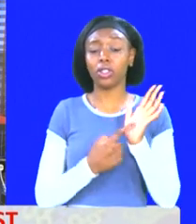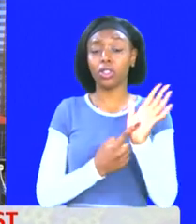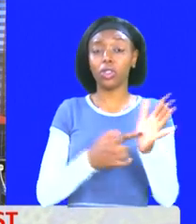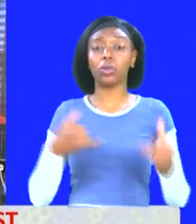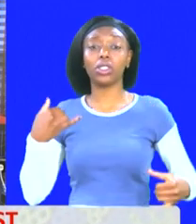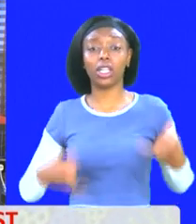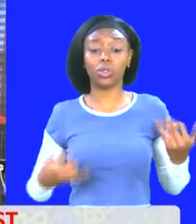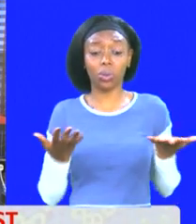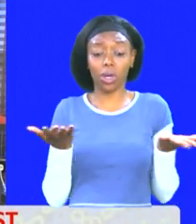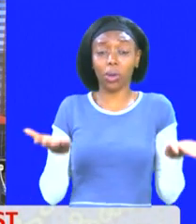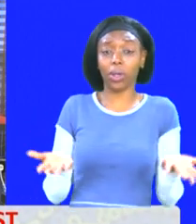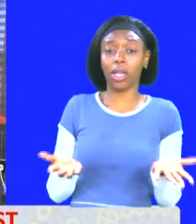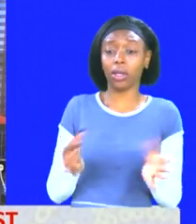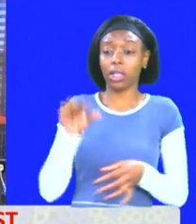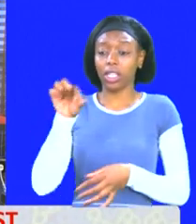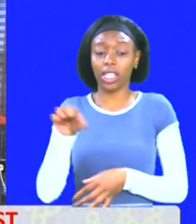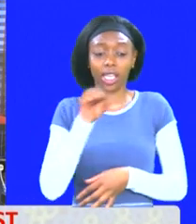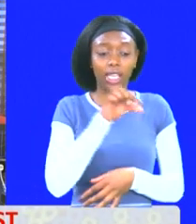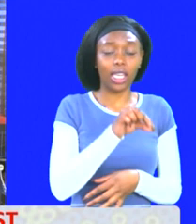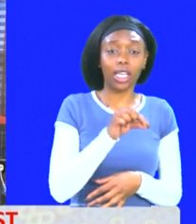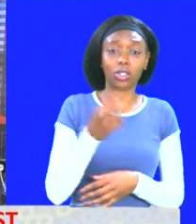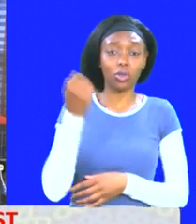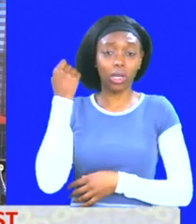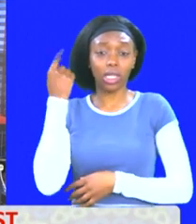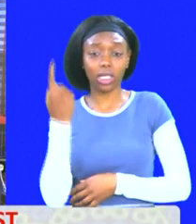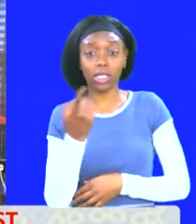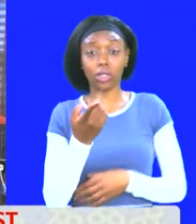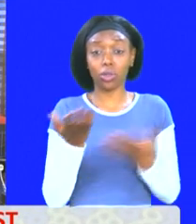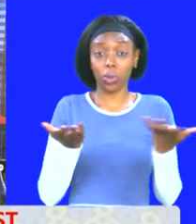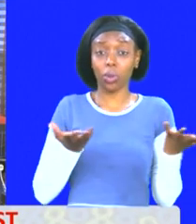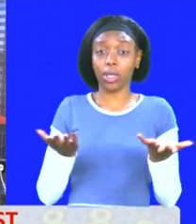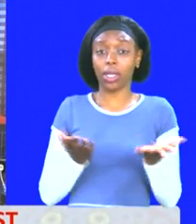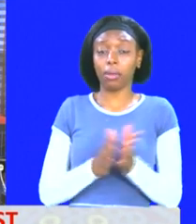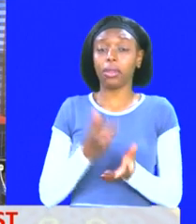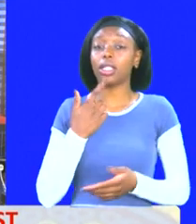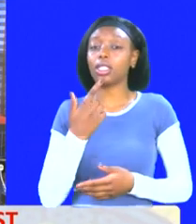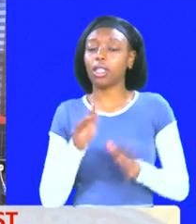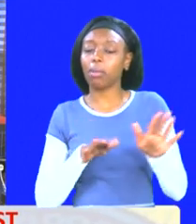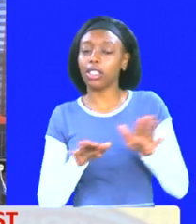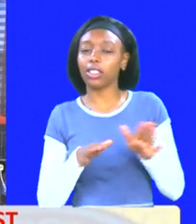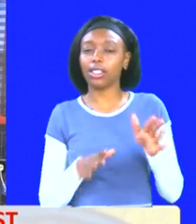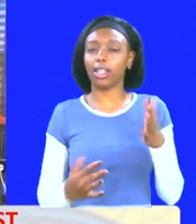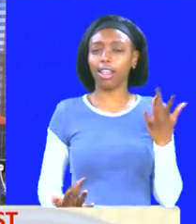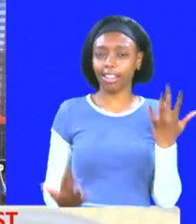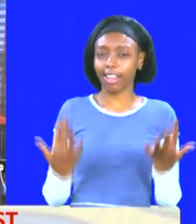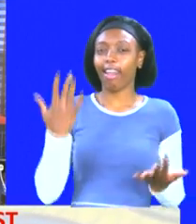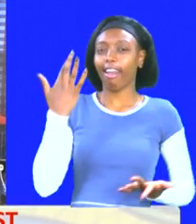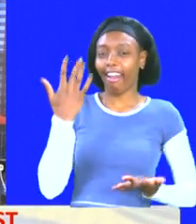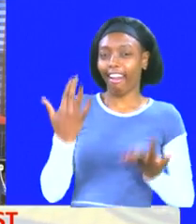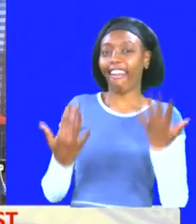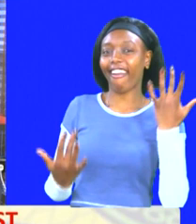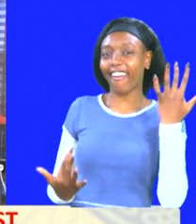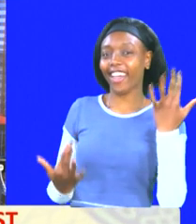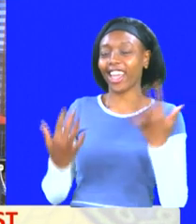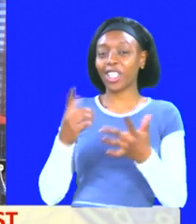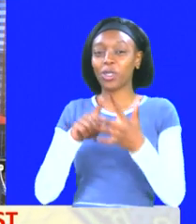we'll be able to sample some of the comments that you're going to give and to us. Tuambie Smollet, this the hype is now getting to people's head. Unaona?